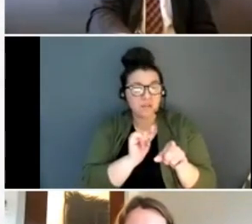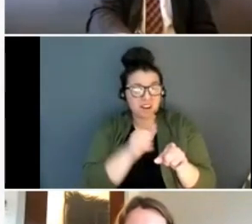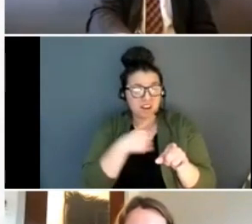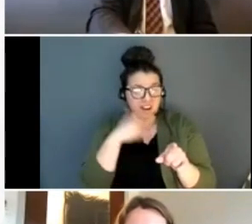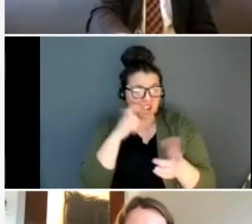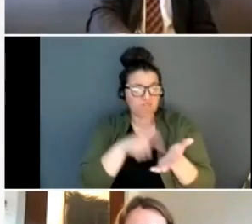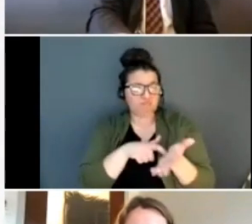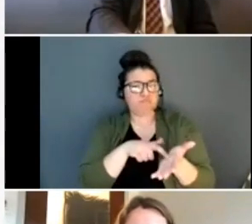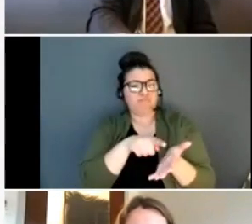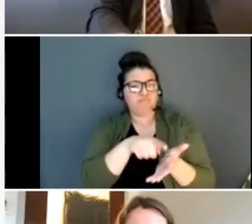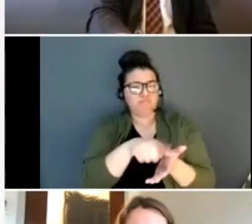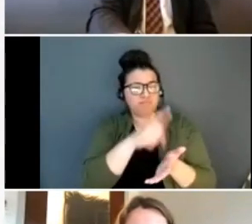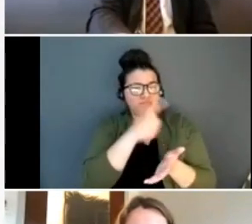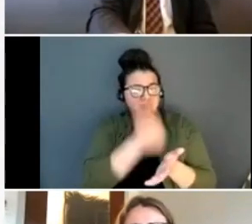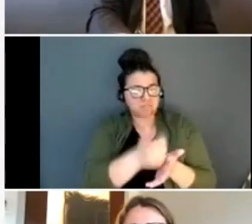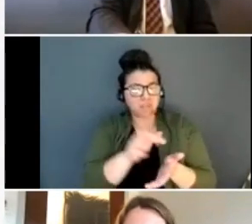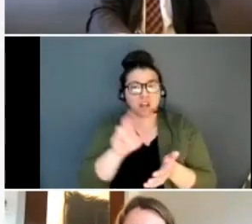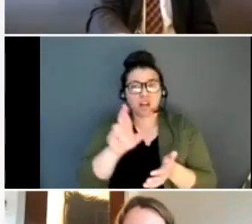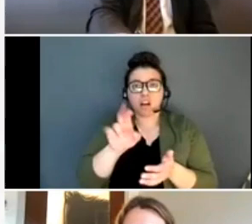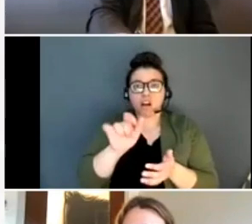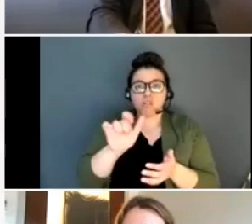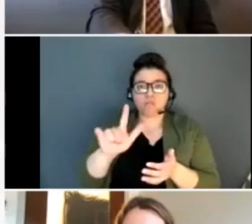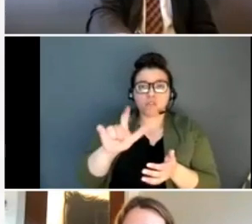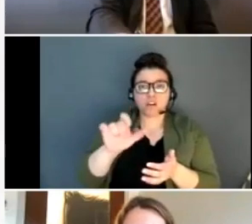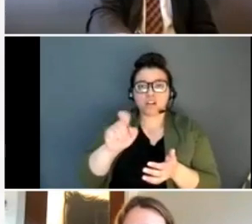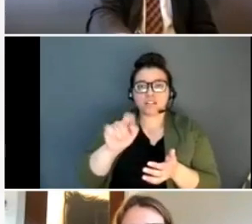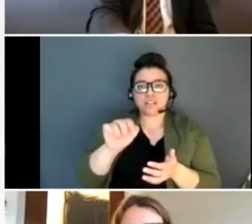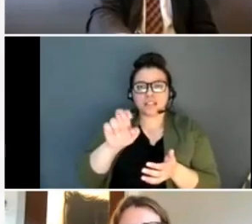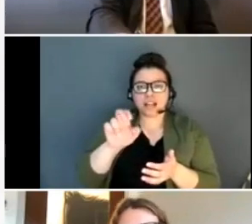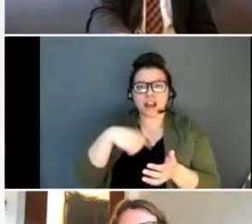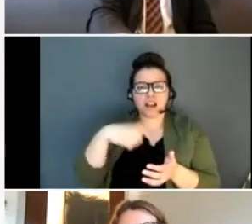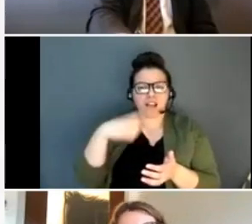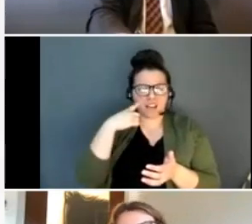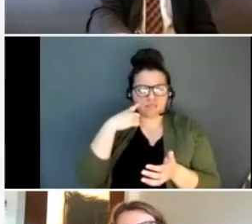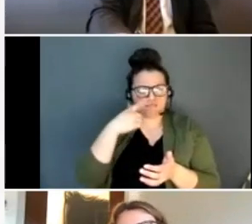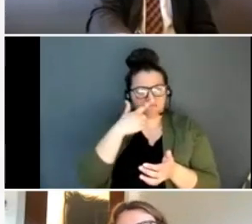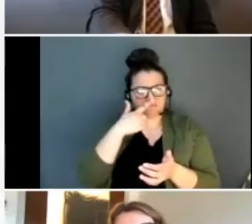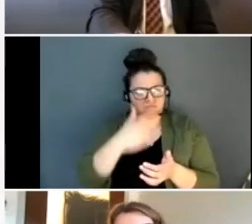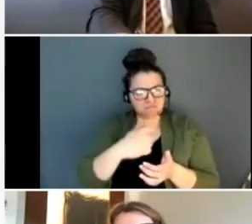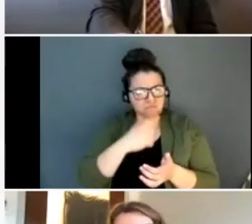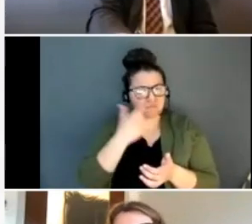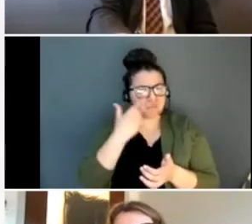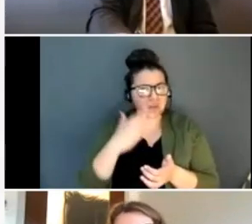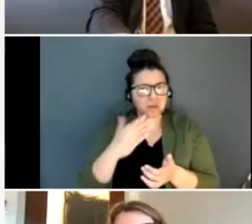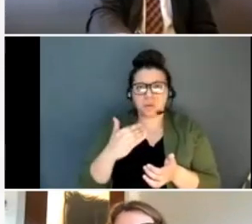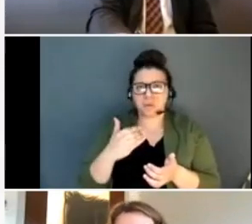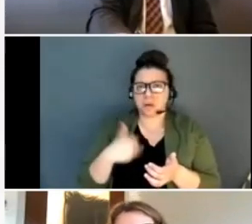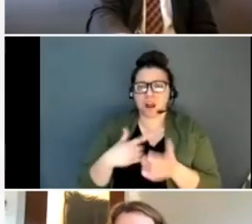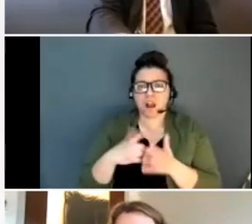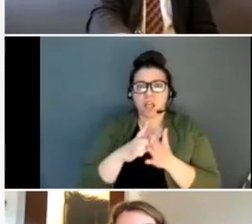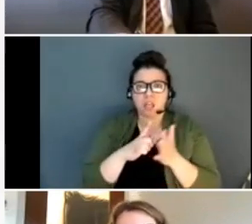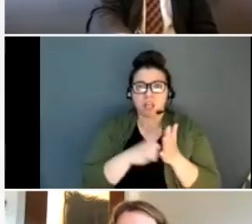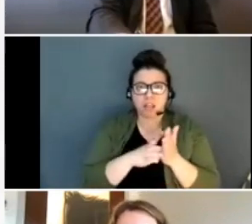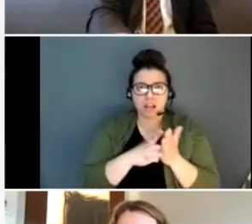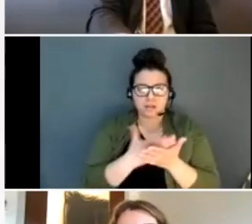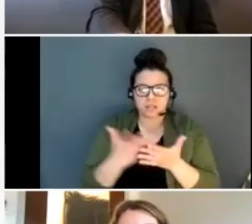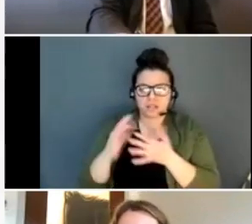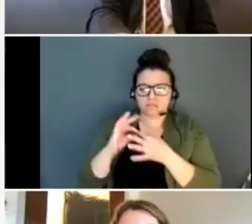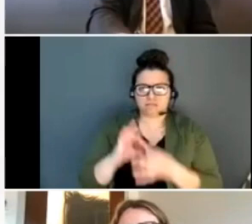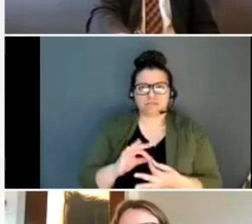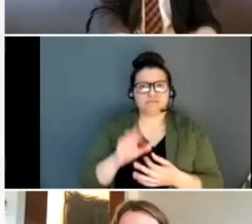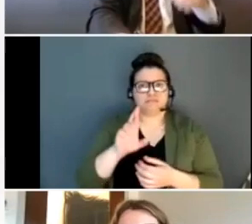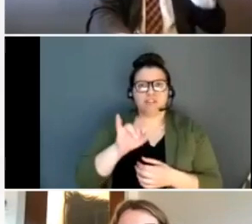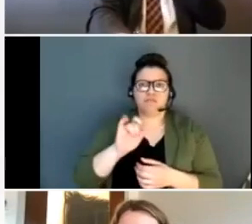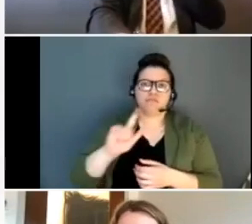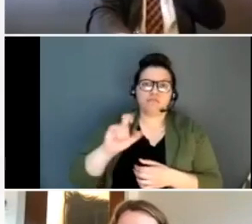eye is real estate. And I thought, interesting. I didn't know there were all types of legal matters around real estate.